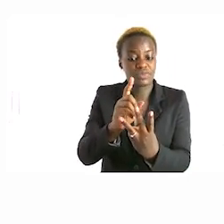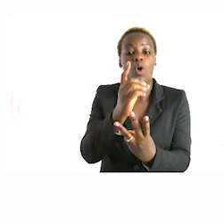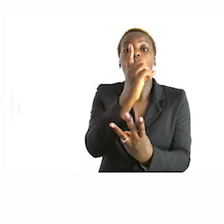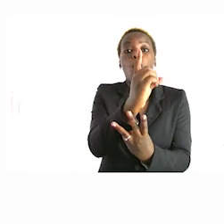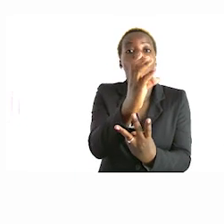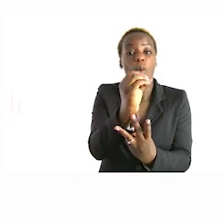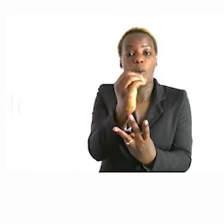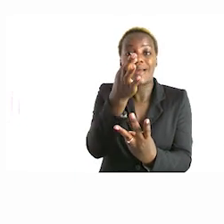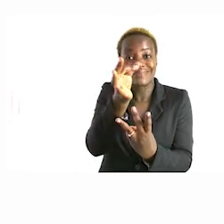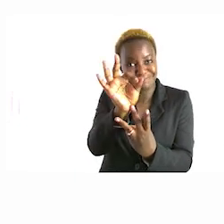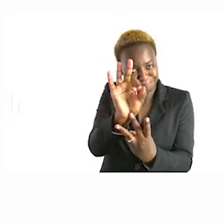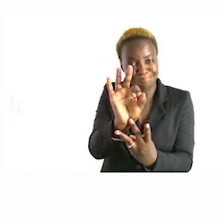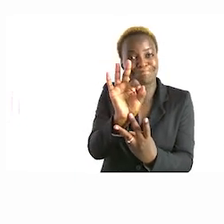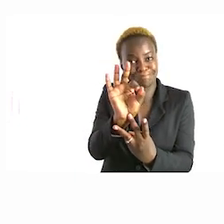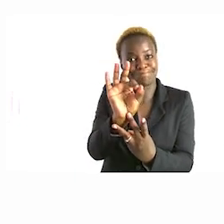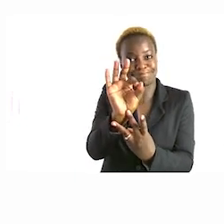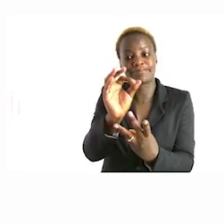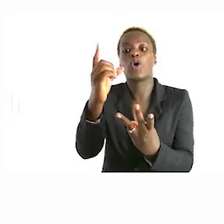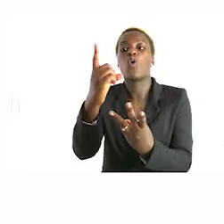109. Very good. So we have